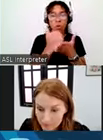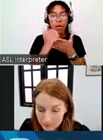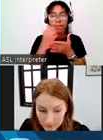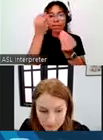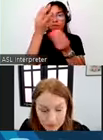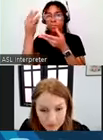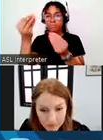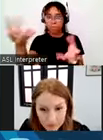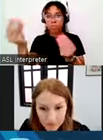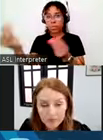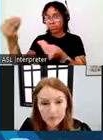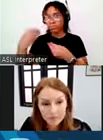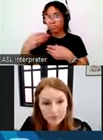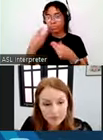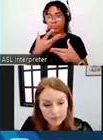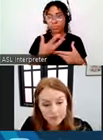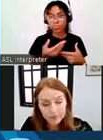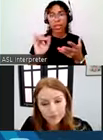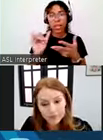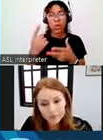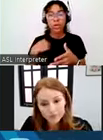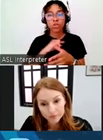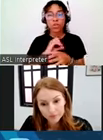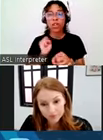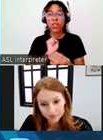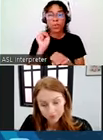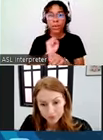we are working on the engagement